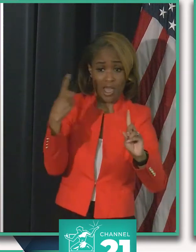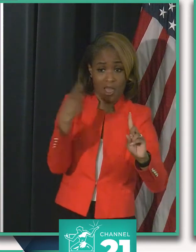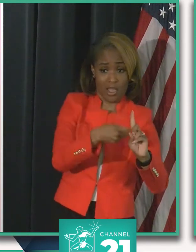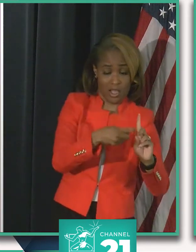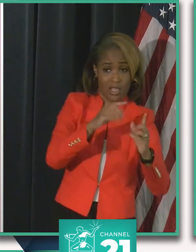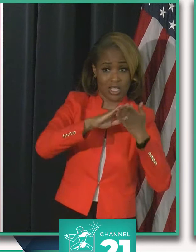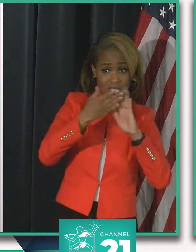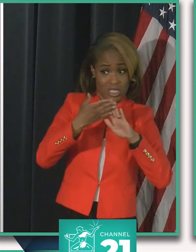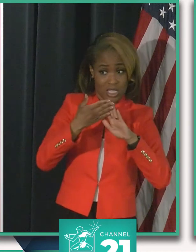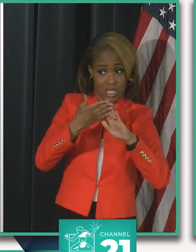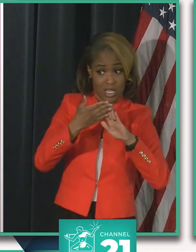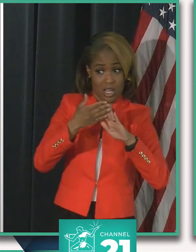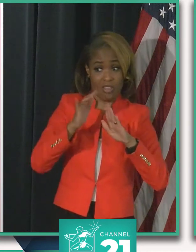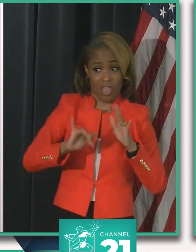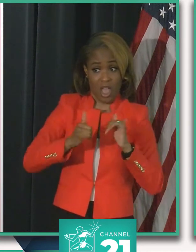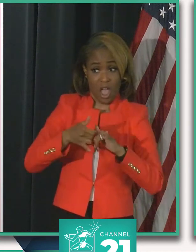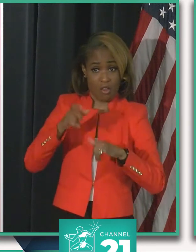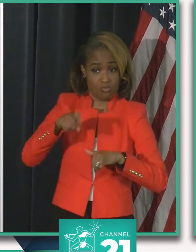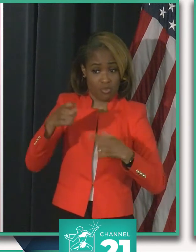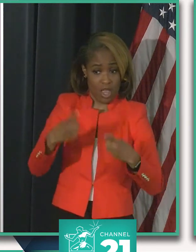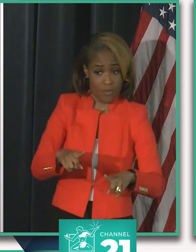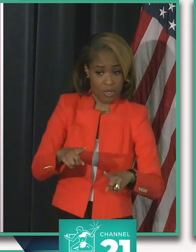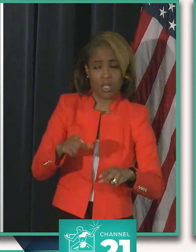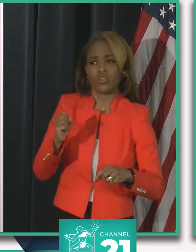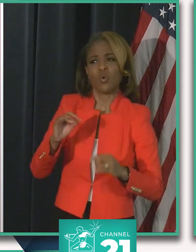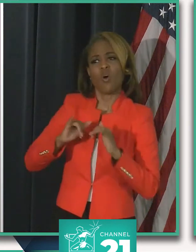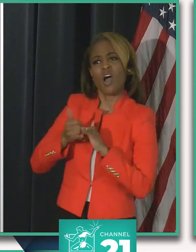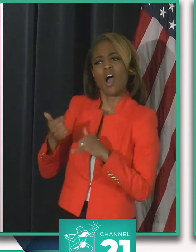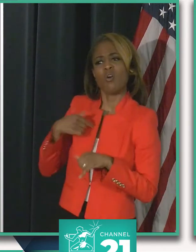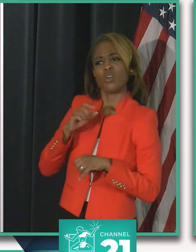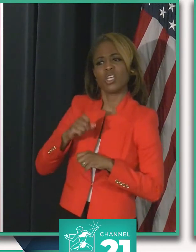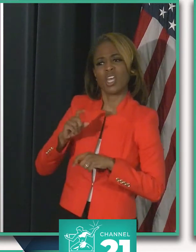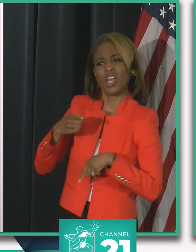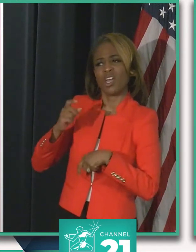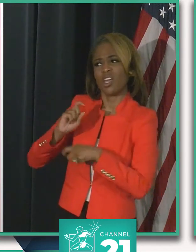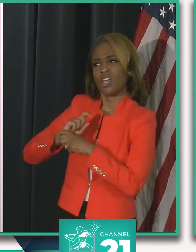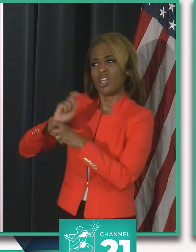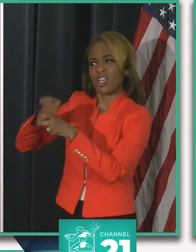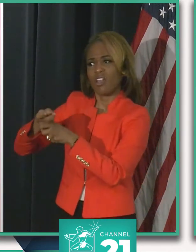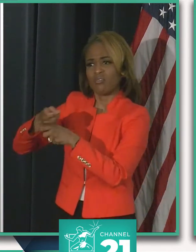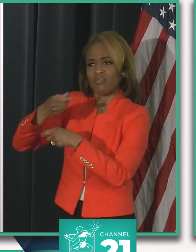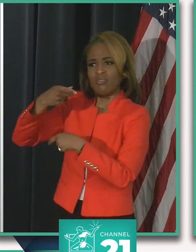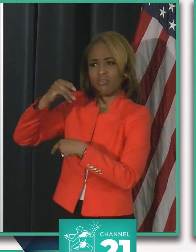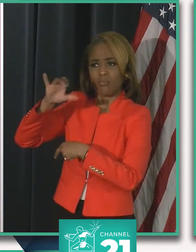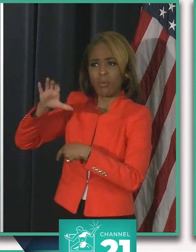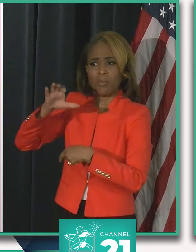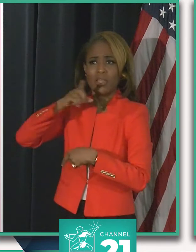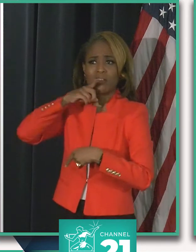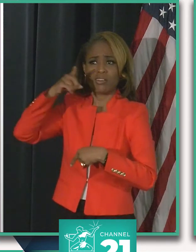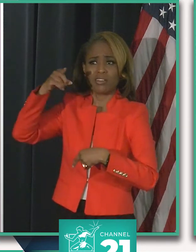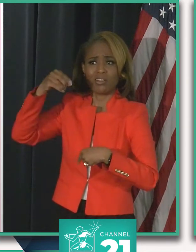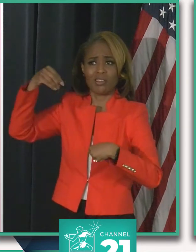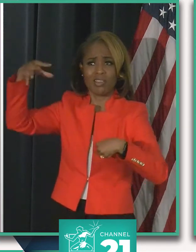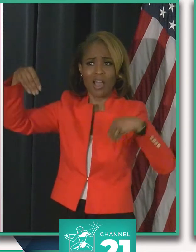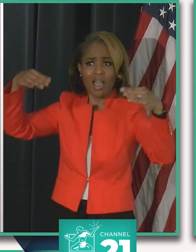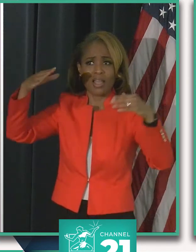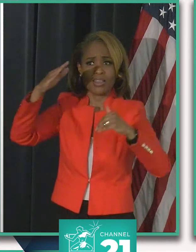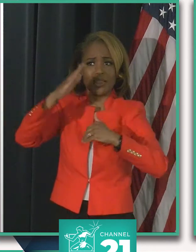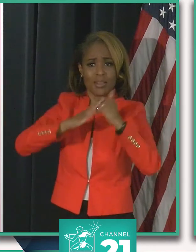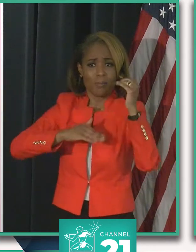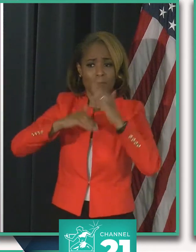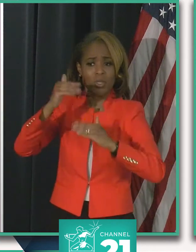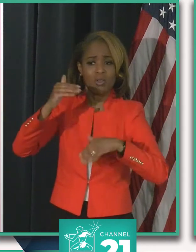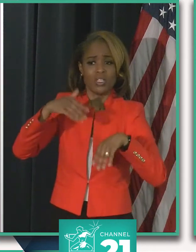So that's the way it all reads. So how can we give away the public lighting assets, the buildings proper,